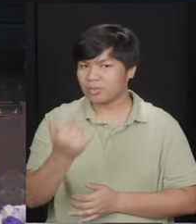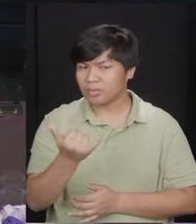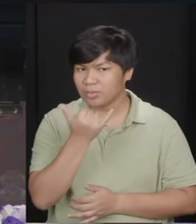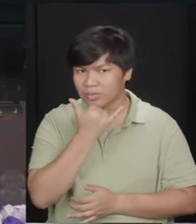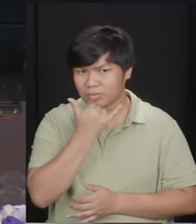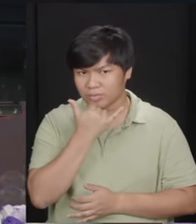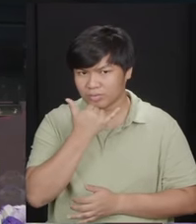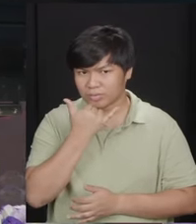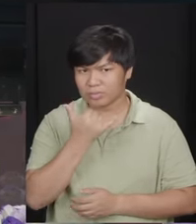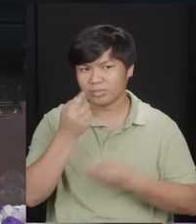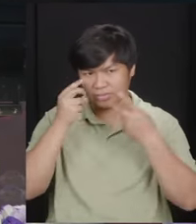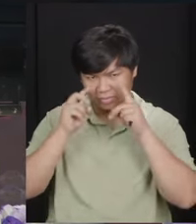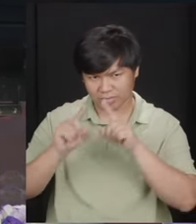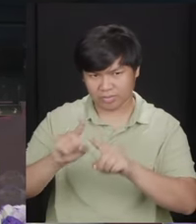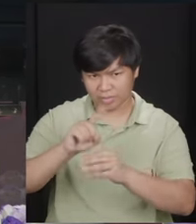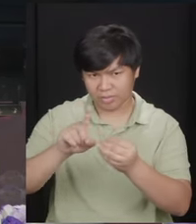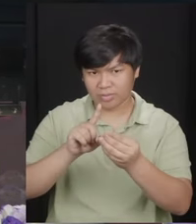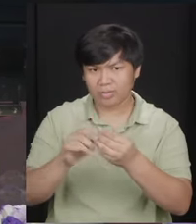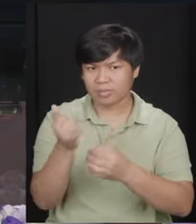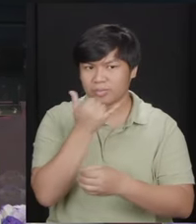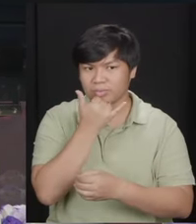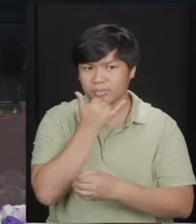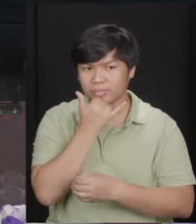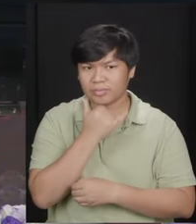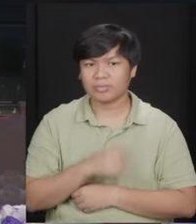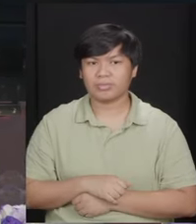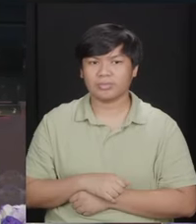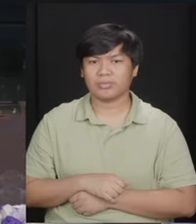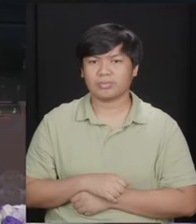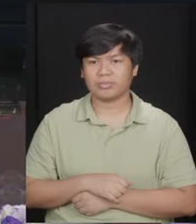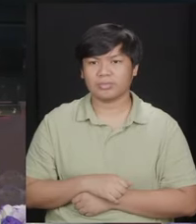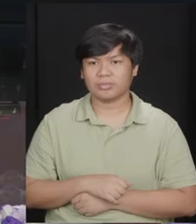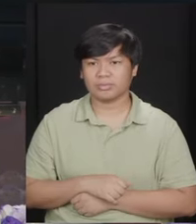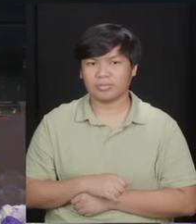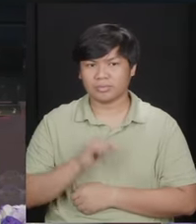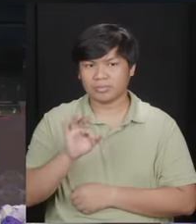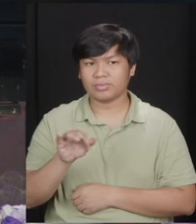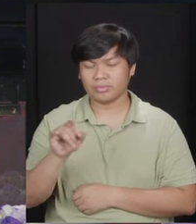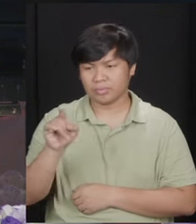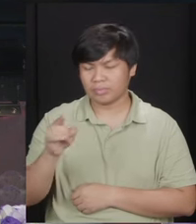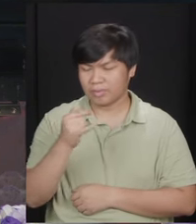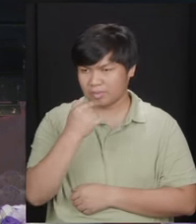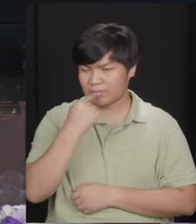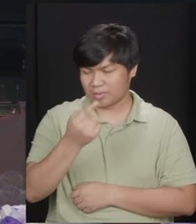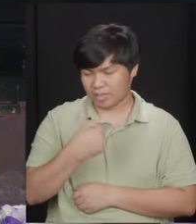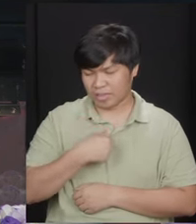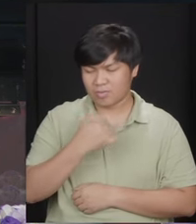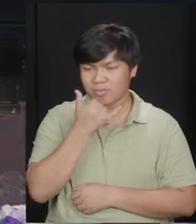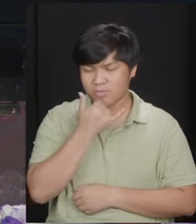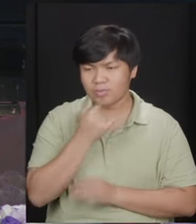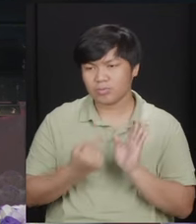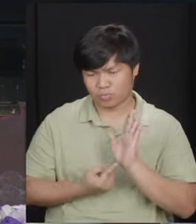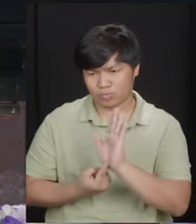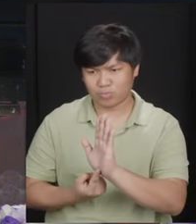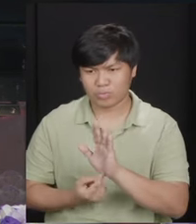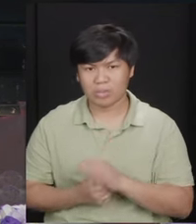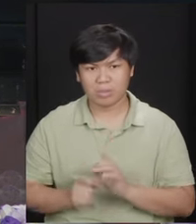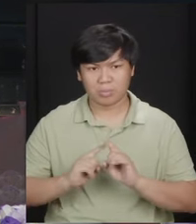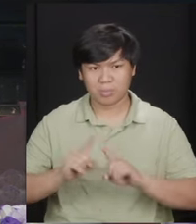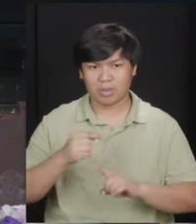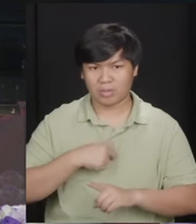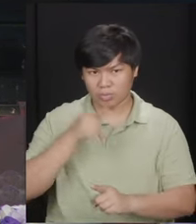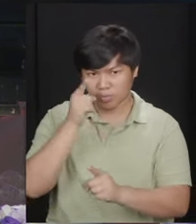wrong, bear witness about the wrong. In other words, if what I said is wrong, prove it. But if what I said is